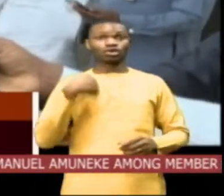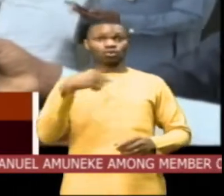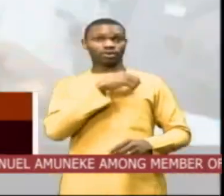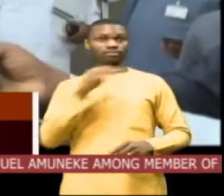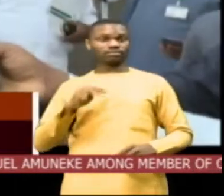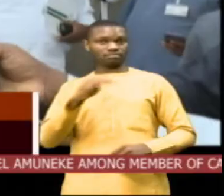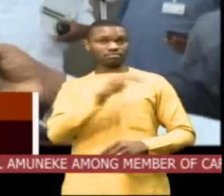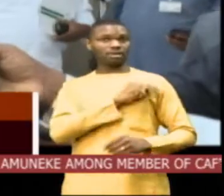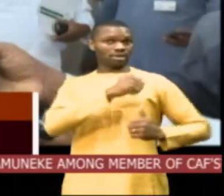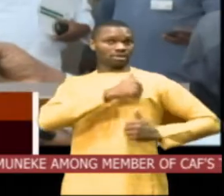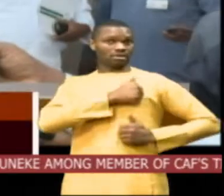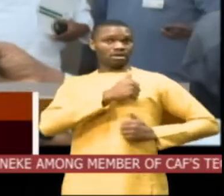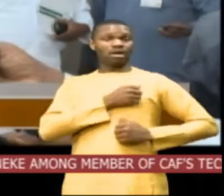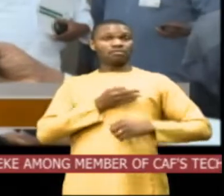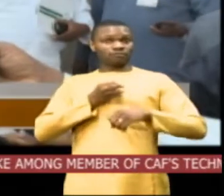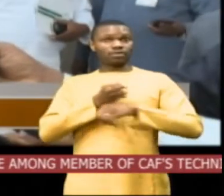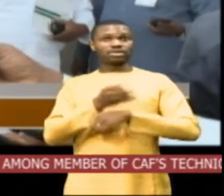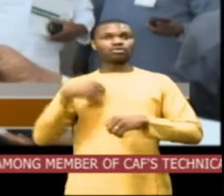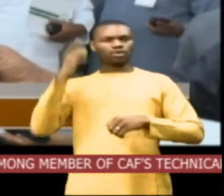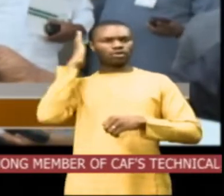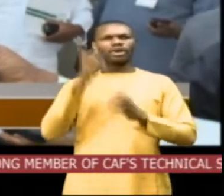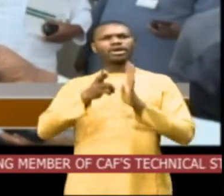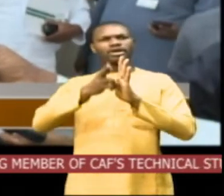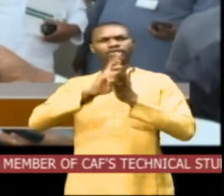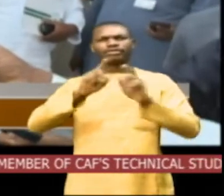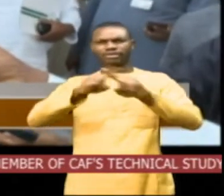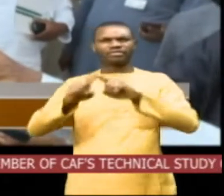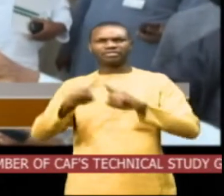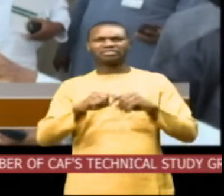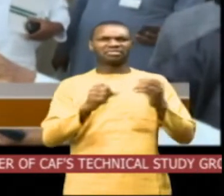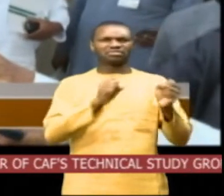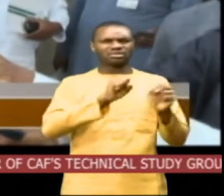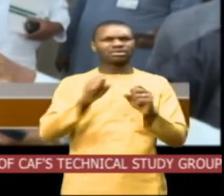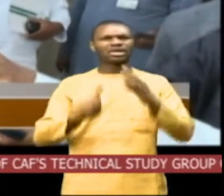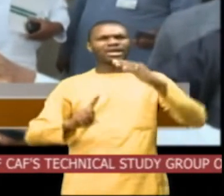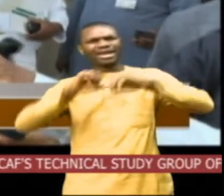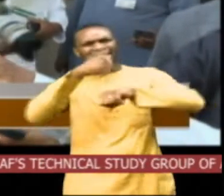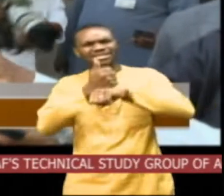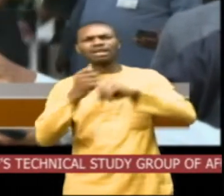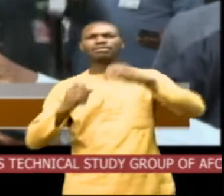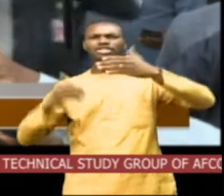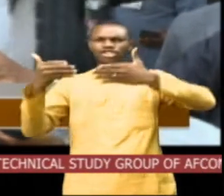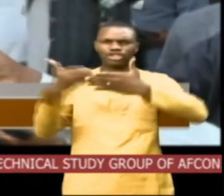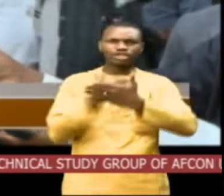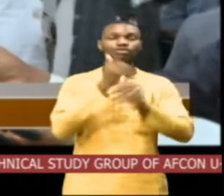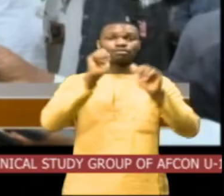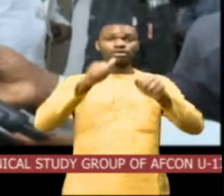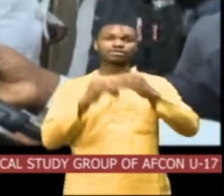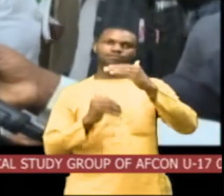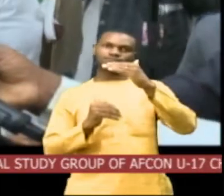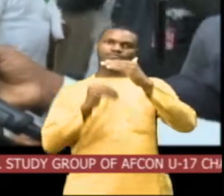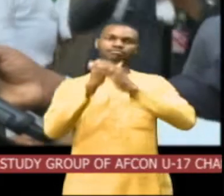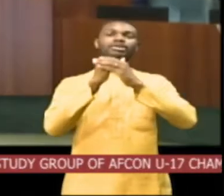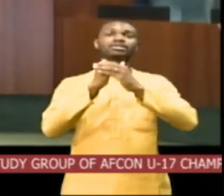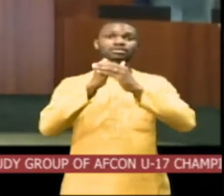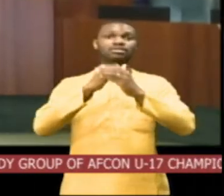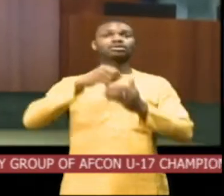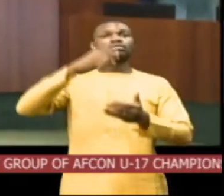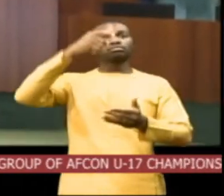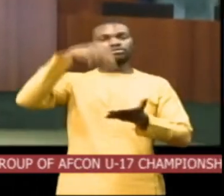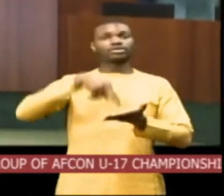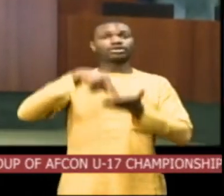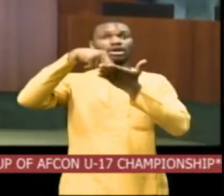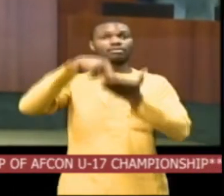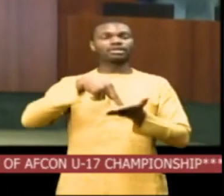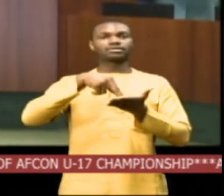armed forces, will review various strategies and then, of course, come up with new ones to be able to meet the demands of the current realities. The Chief